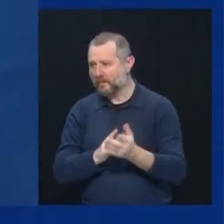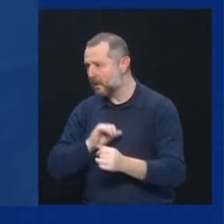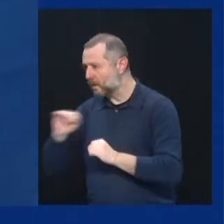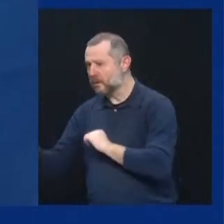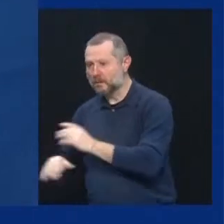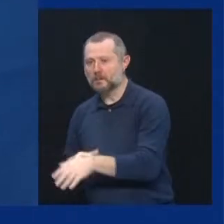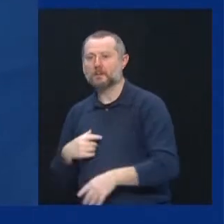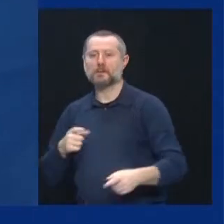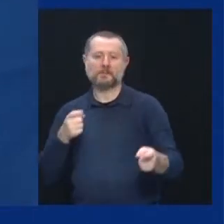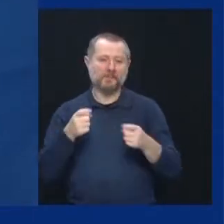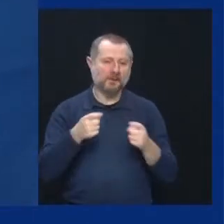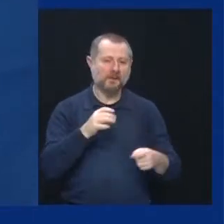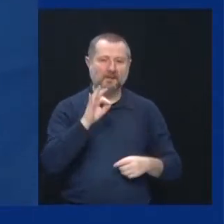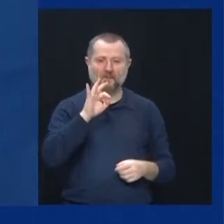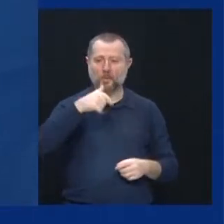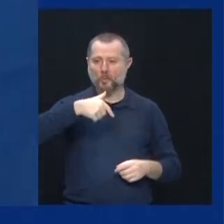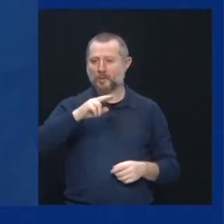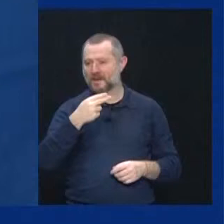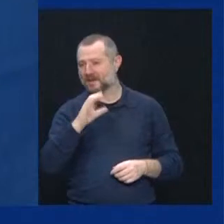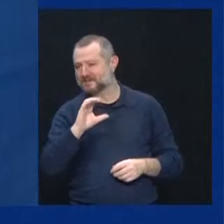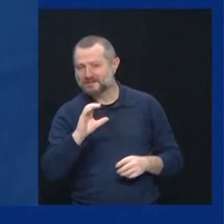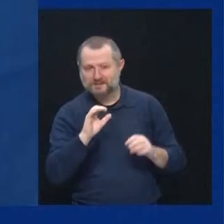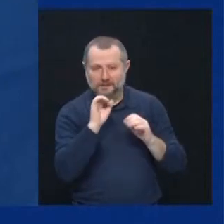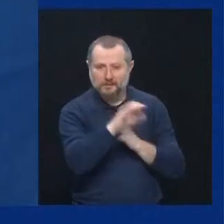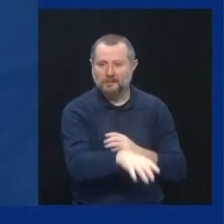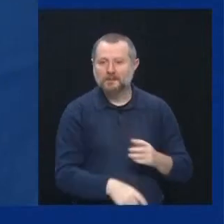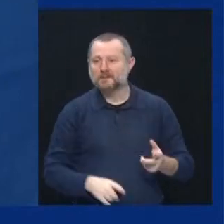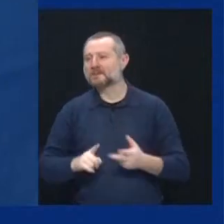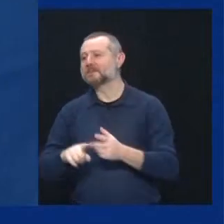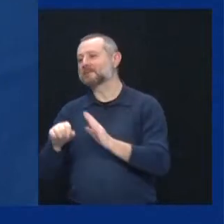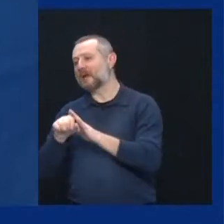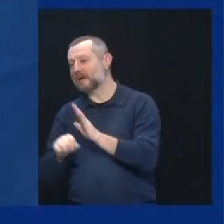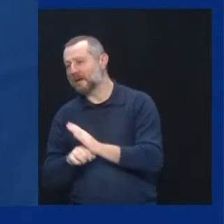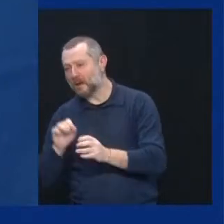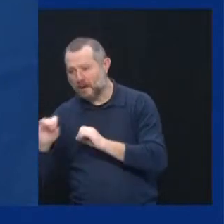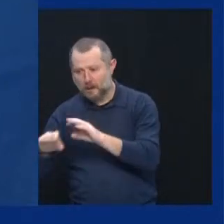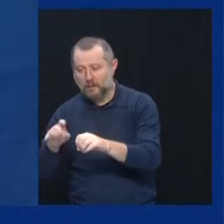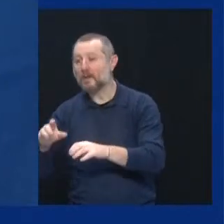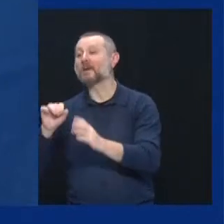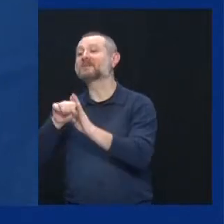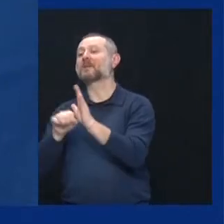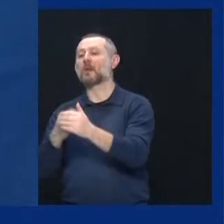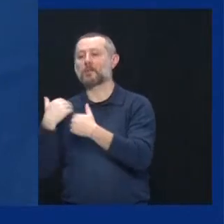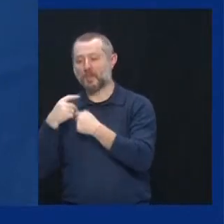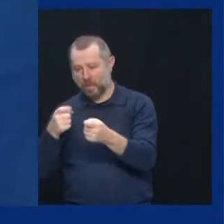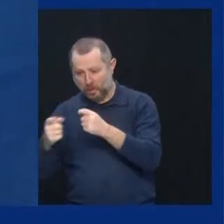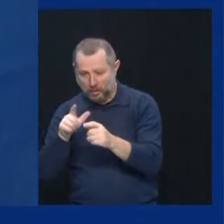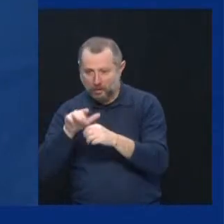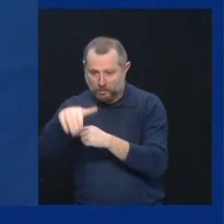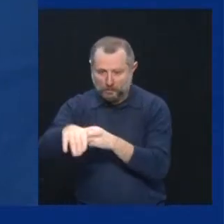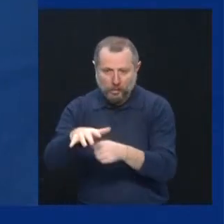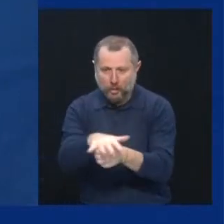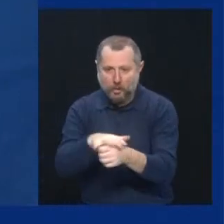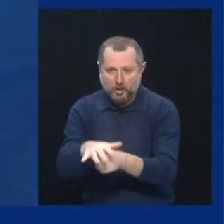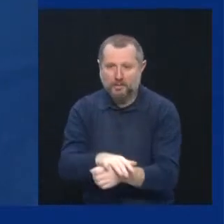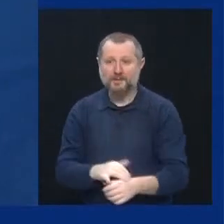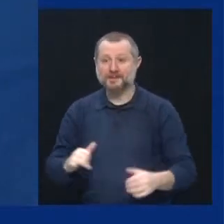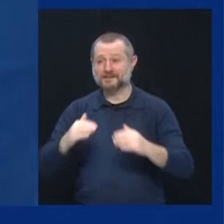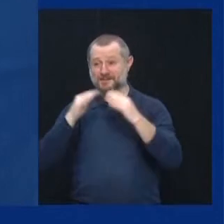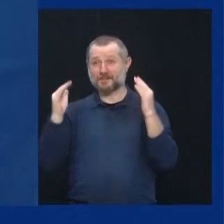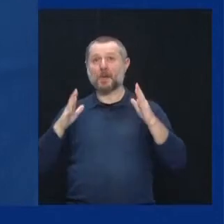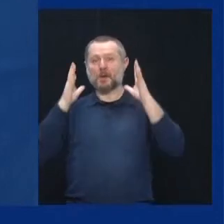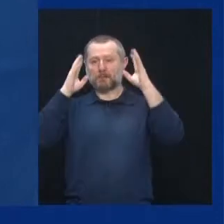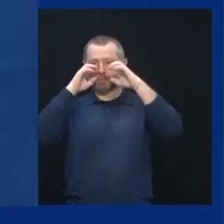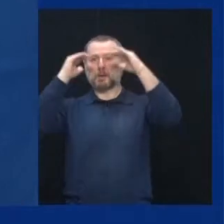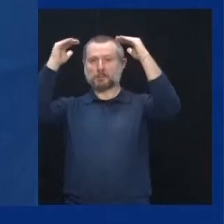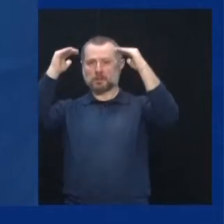FQHCs. Federal government gives to the state. State gives to locals. Yes, it's very hard to navigate. This is true all across